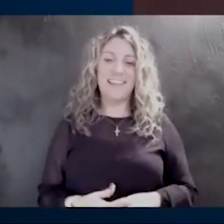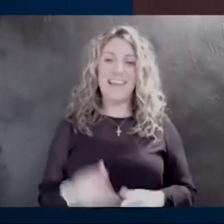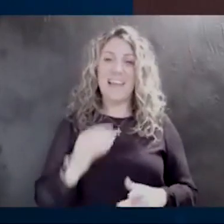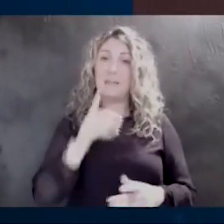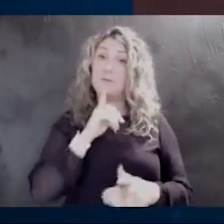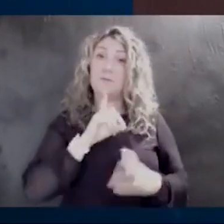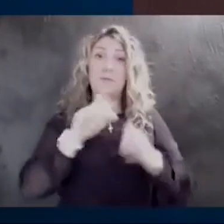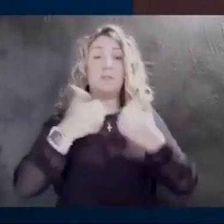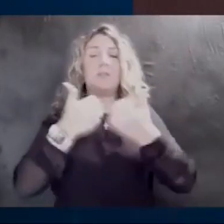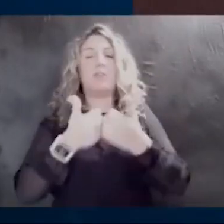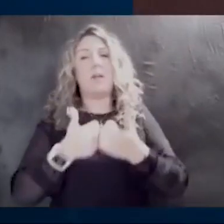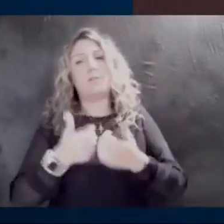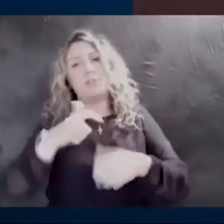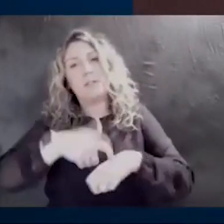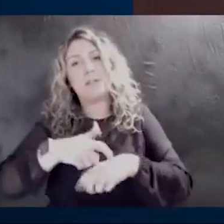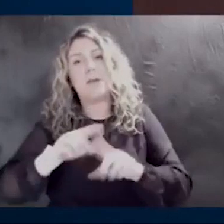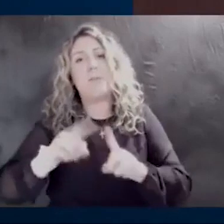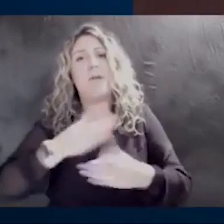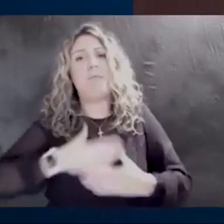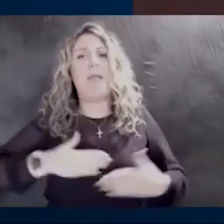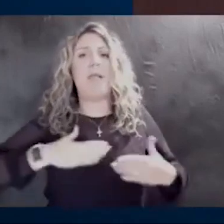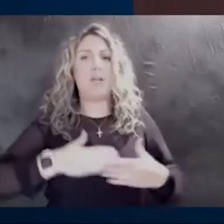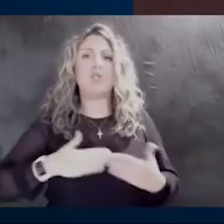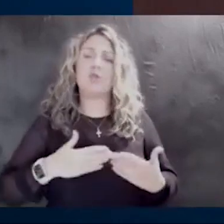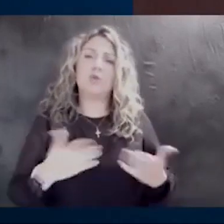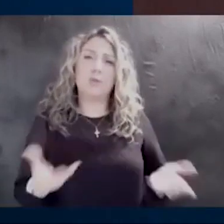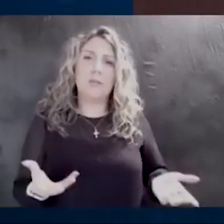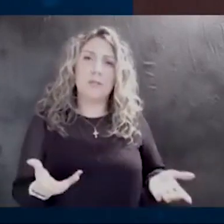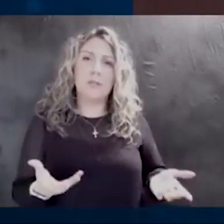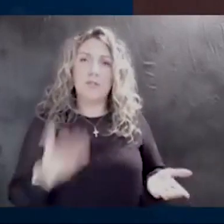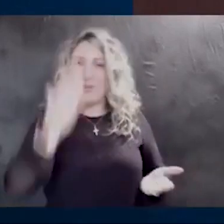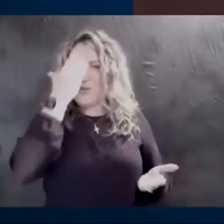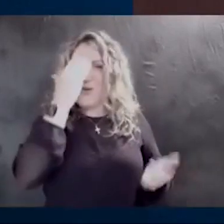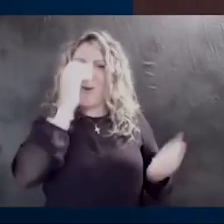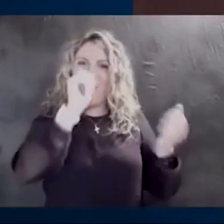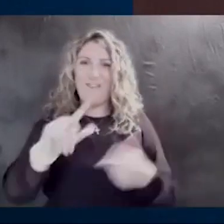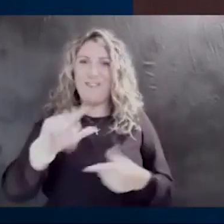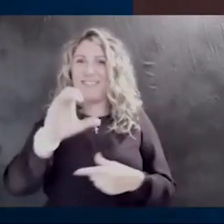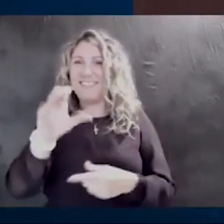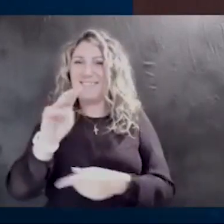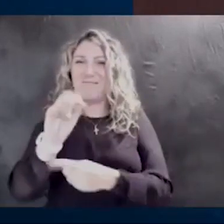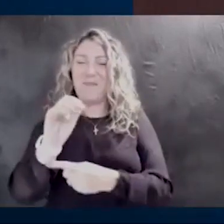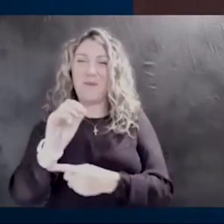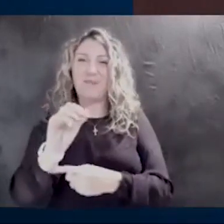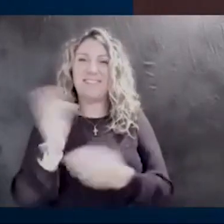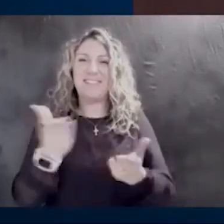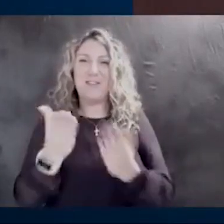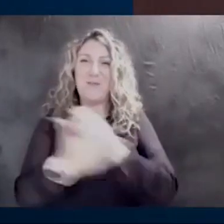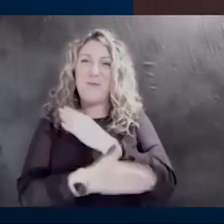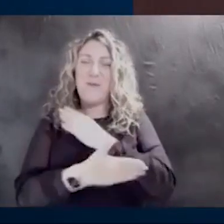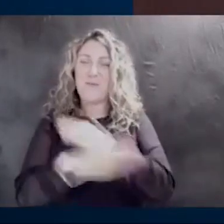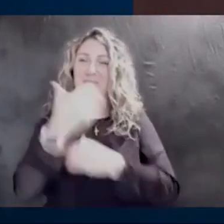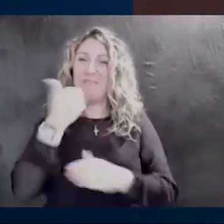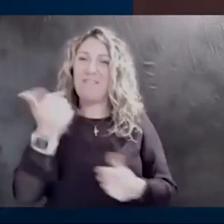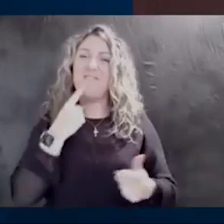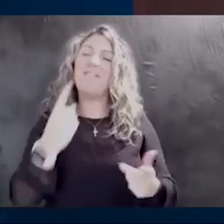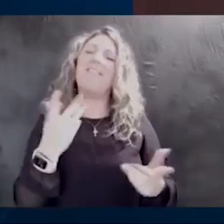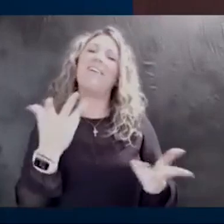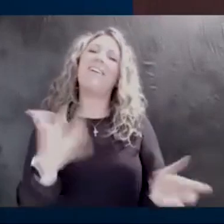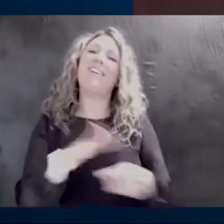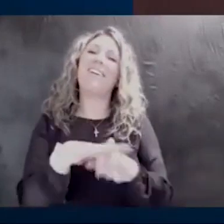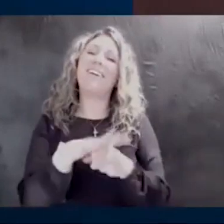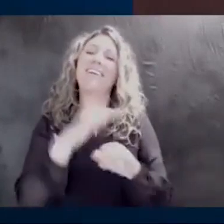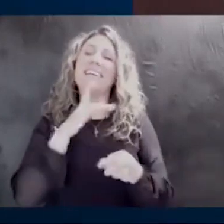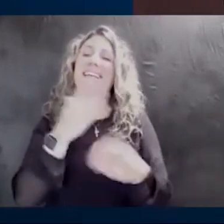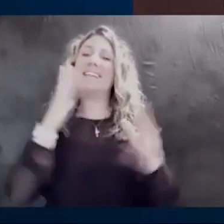time, but one of the real pleasures has been getting to know all the CMOs here locally a lot better. So congratulations, Larry. A